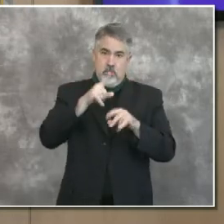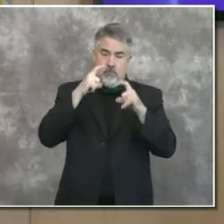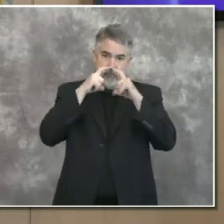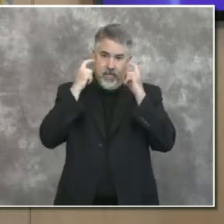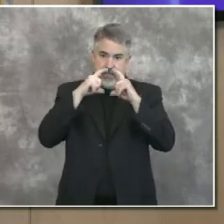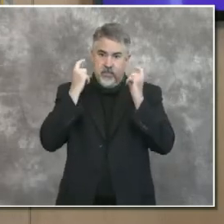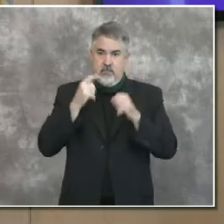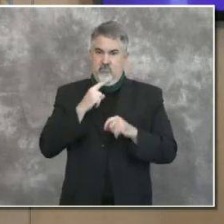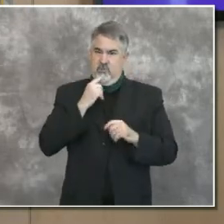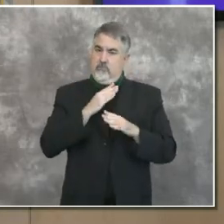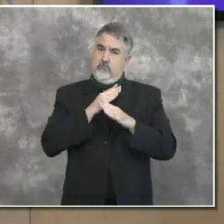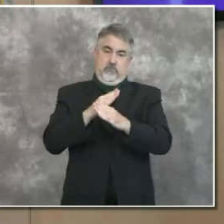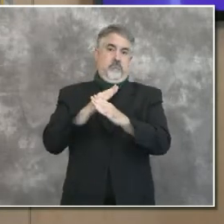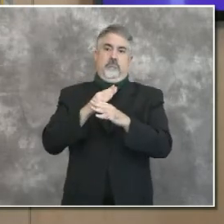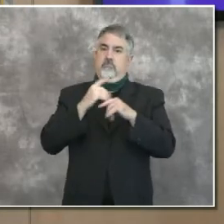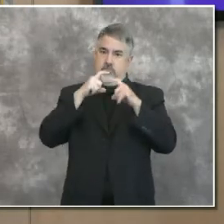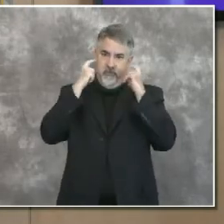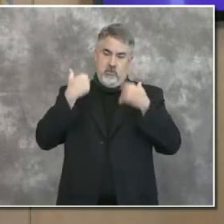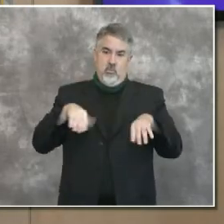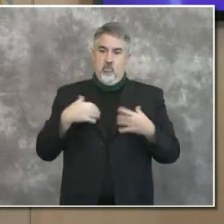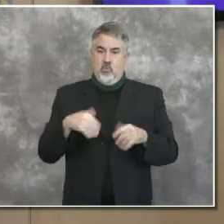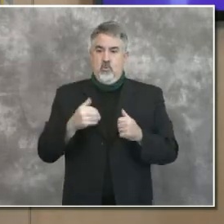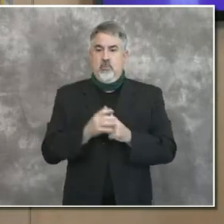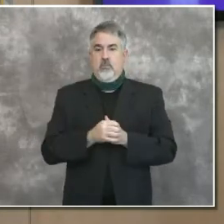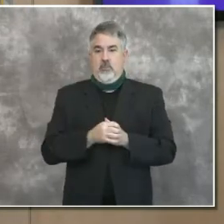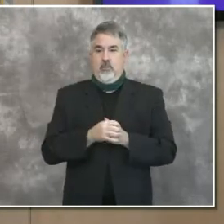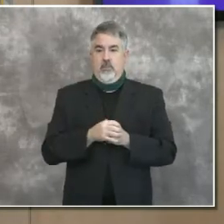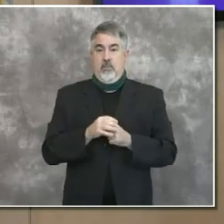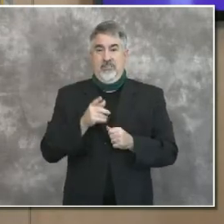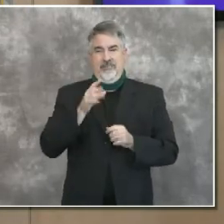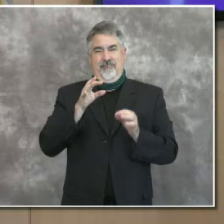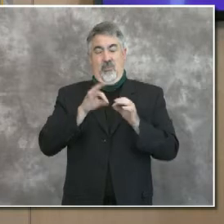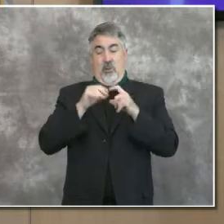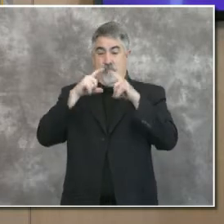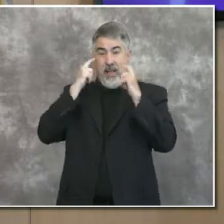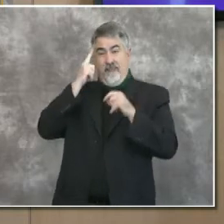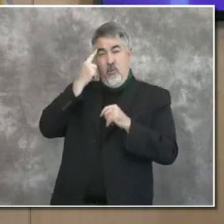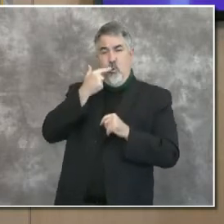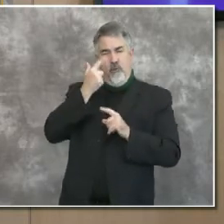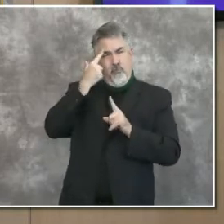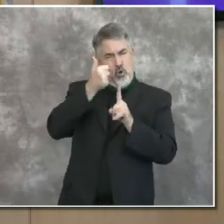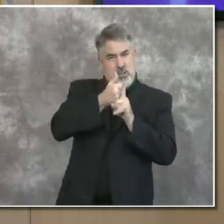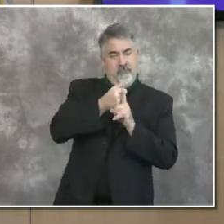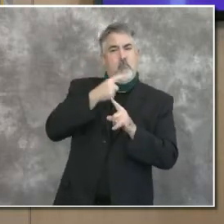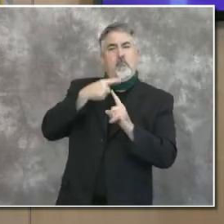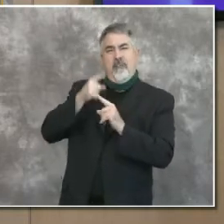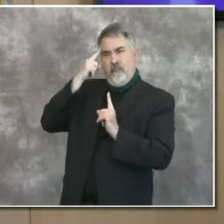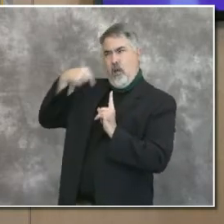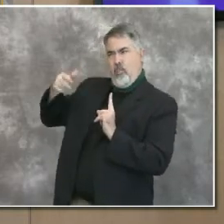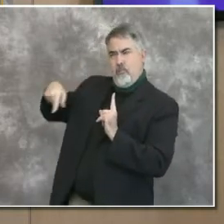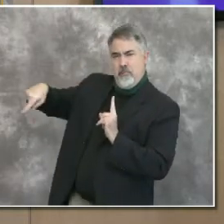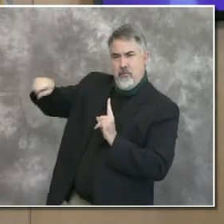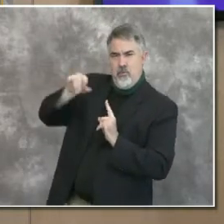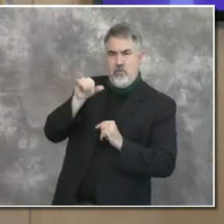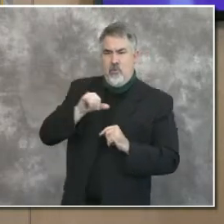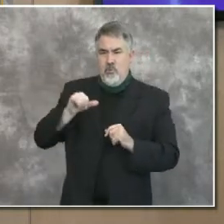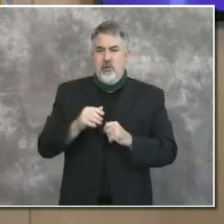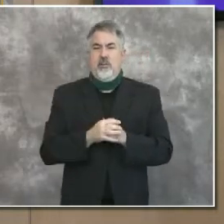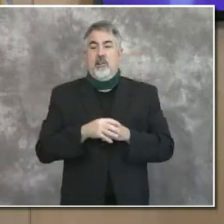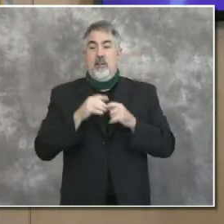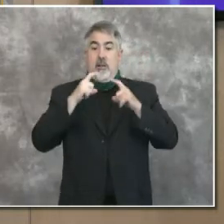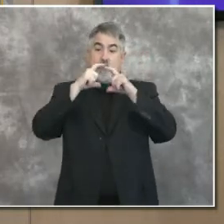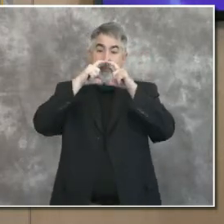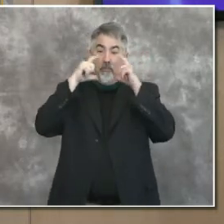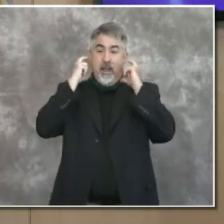we can all take to protect ourselves, but also we take to protect others. Wearing a face cover is similar to putting on sunscreen when you go out in the